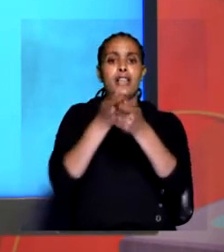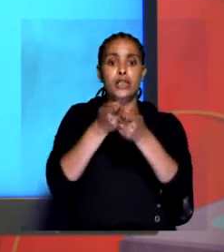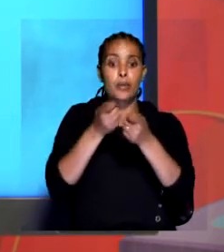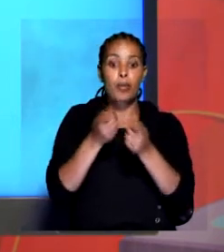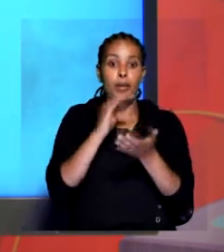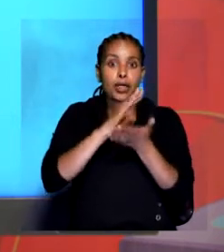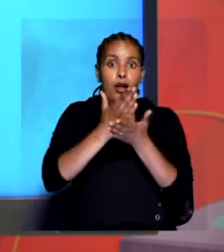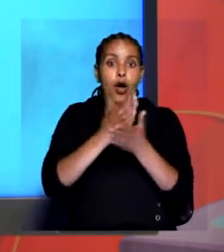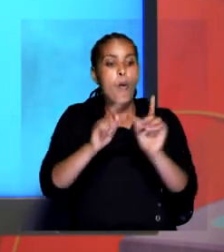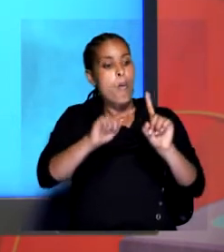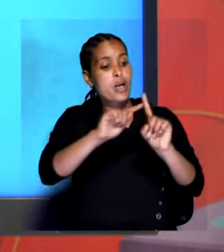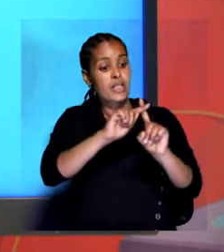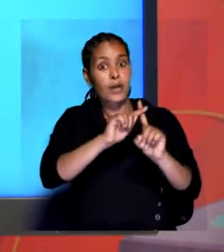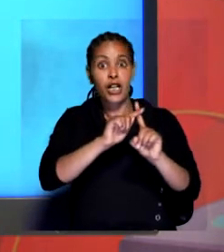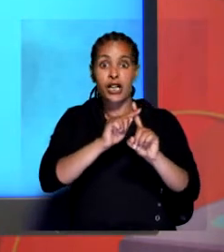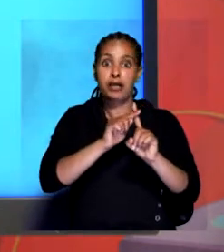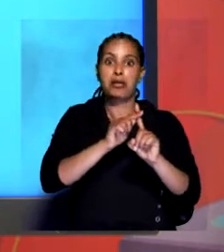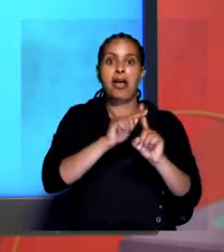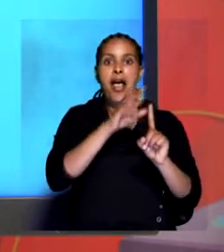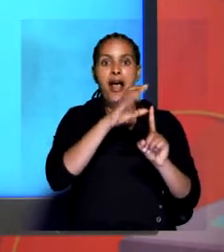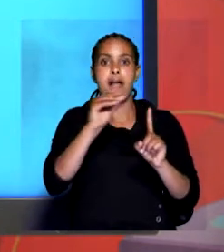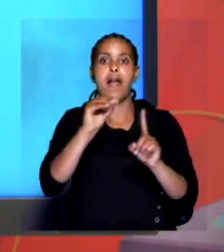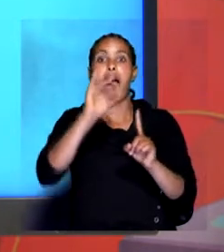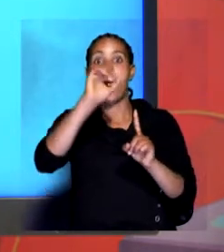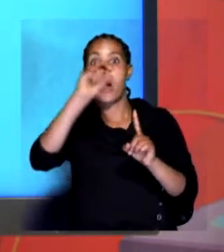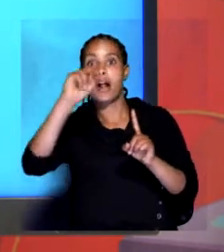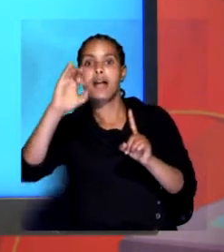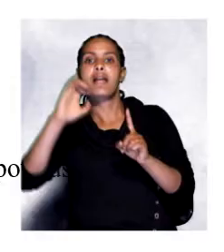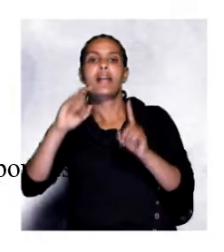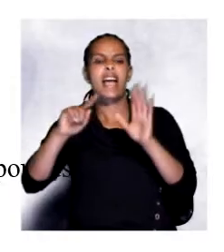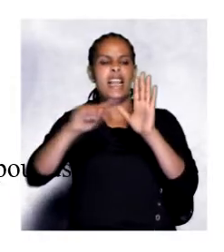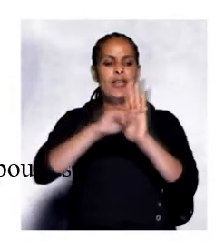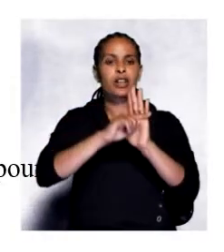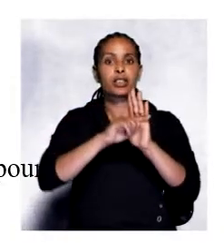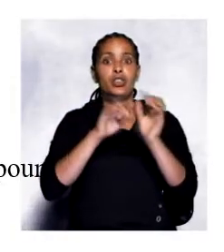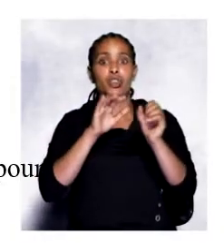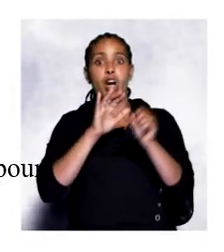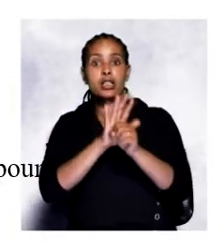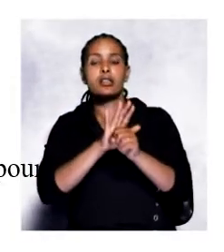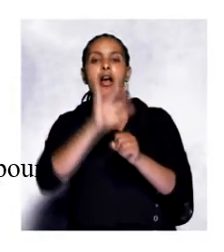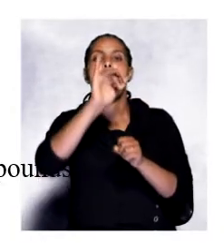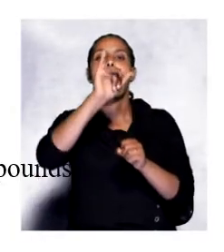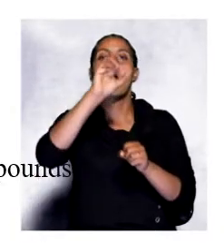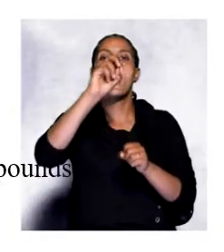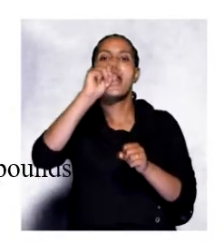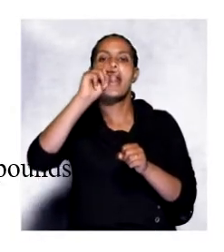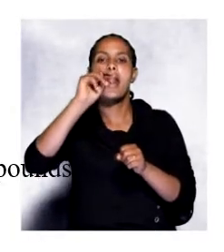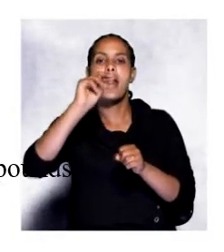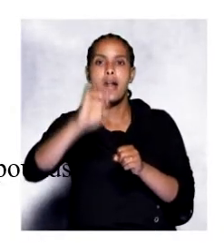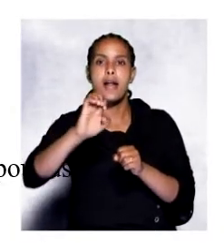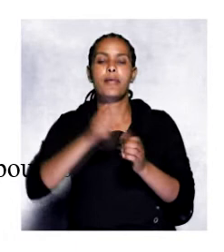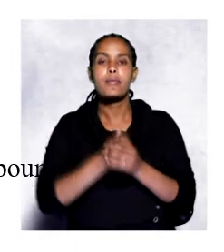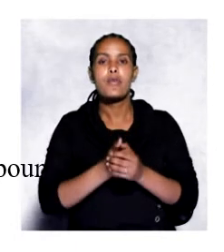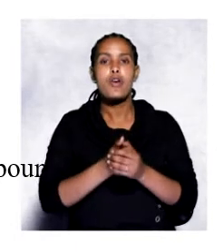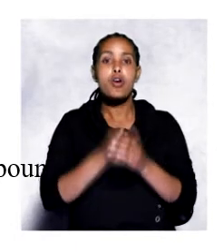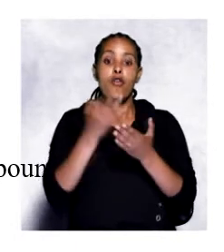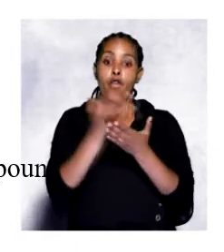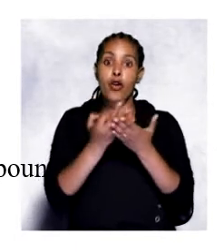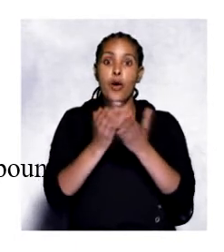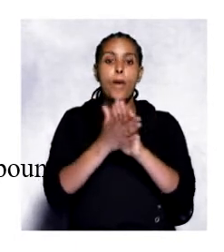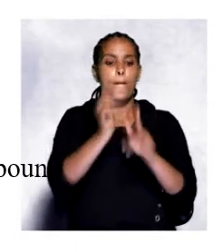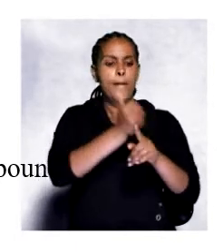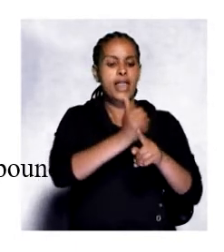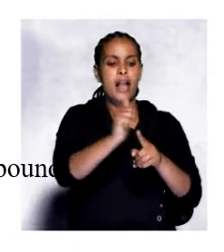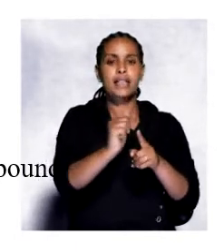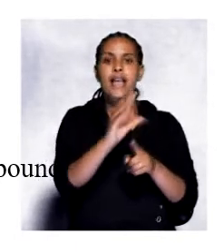between positively charged ion and negatively charged ion. Formed between